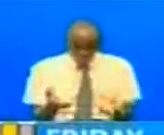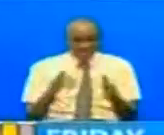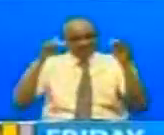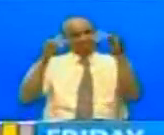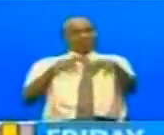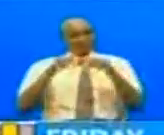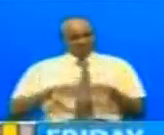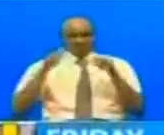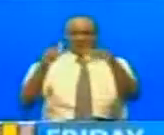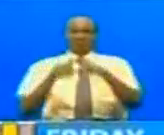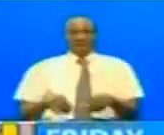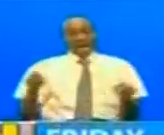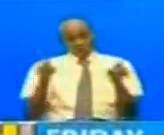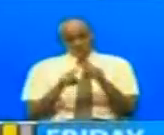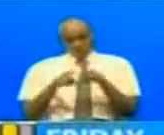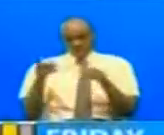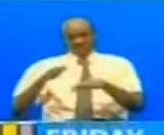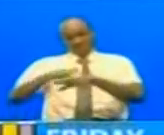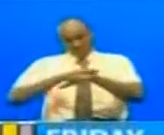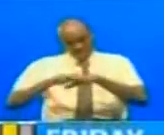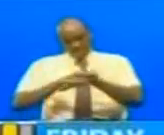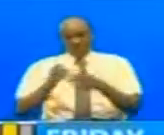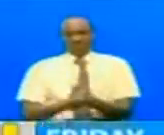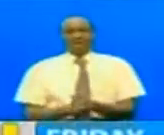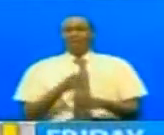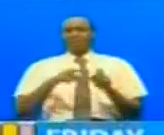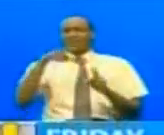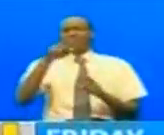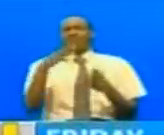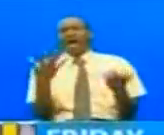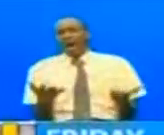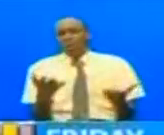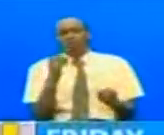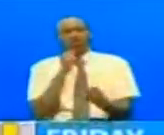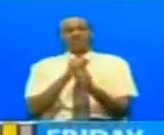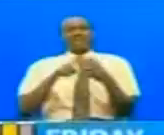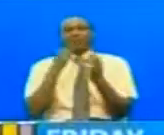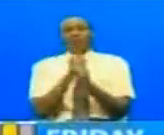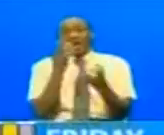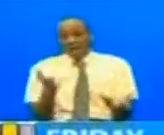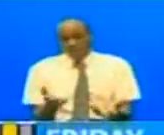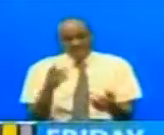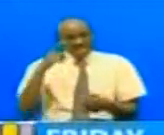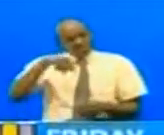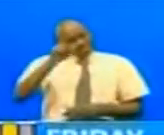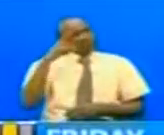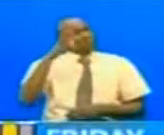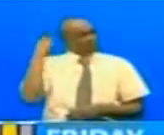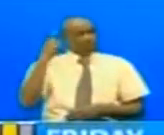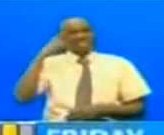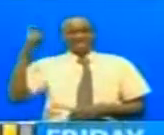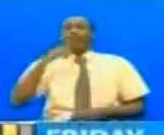and sometimes cementing covered graves. But how did he find himself in this kind of job? His dreams of being a lawyer, he